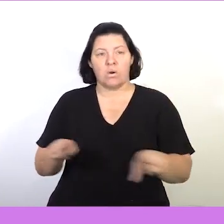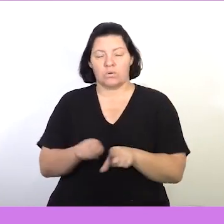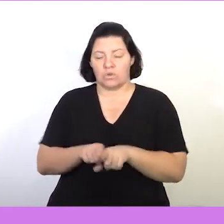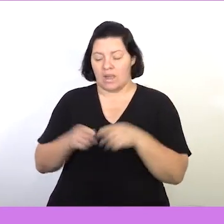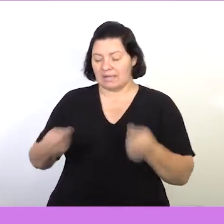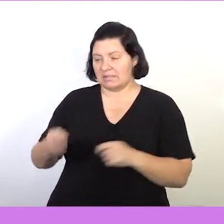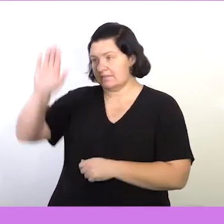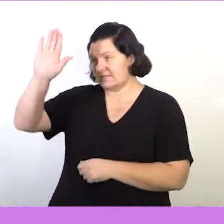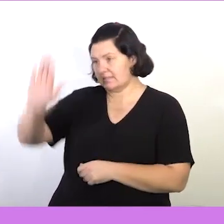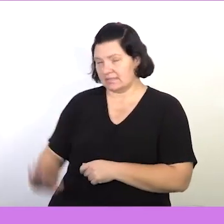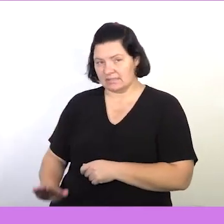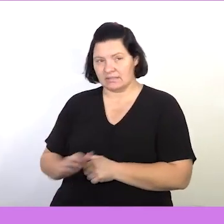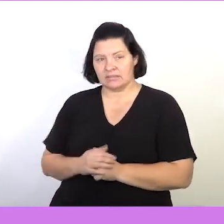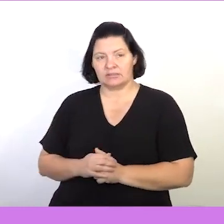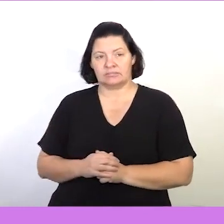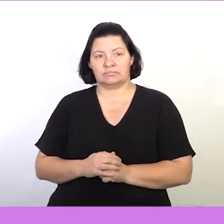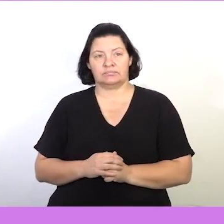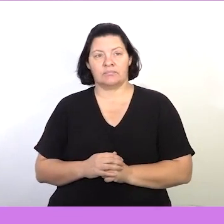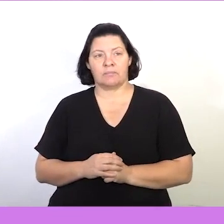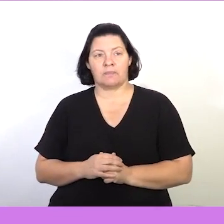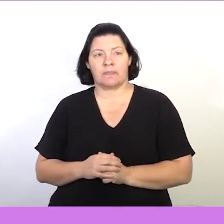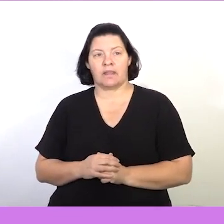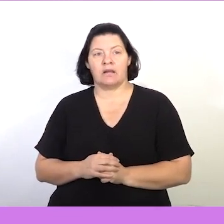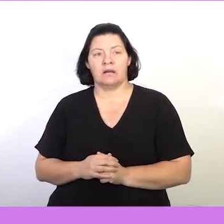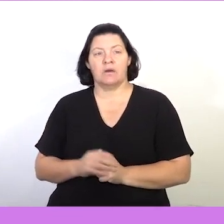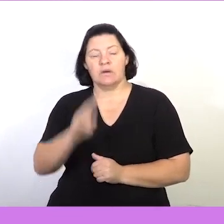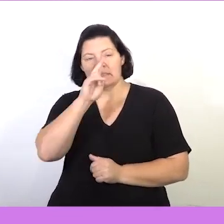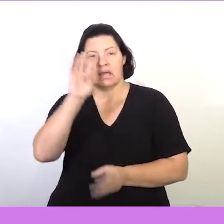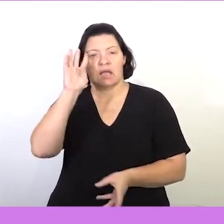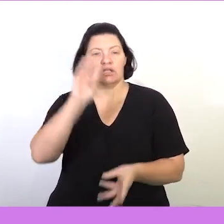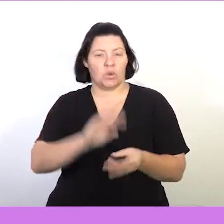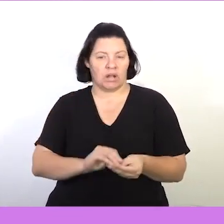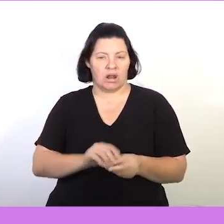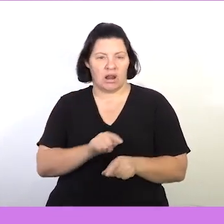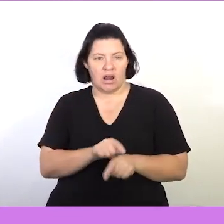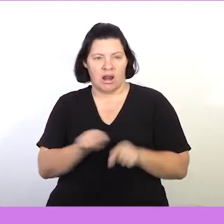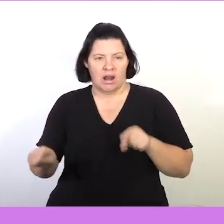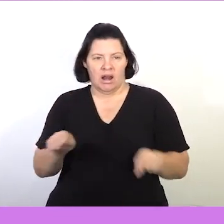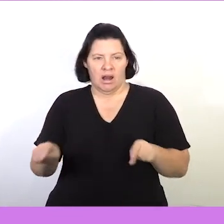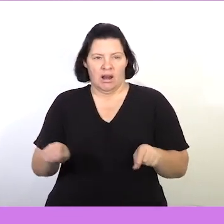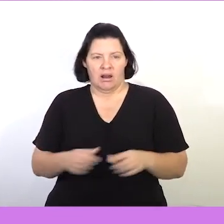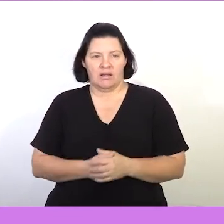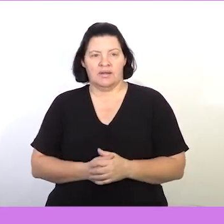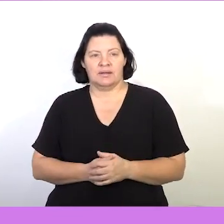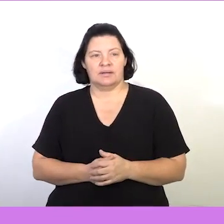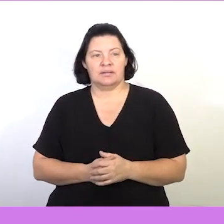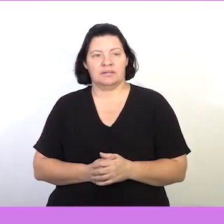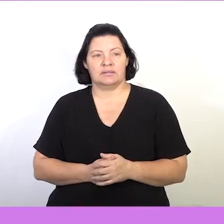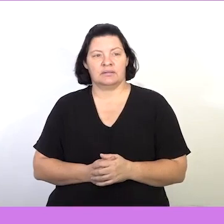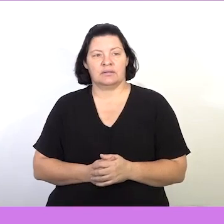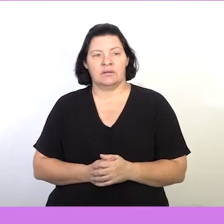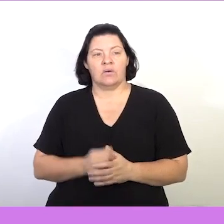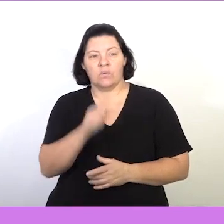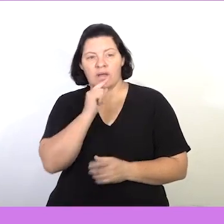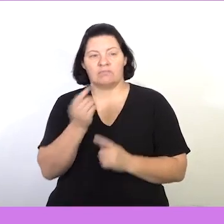we also have our expenses here, right? And then we see total at the bottom. So we have our total